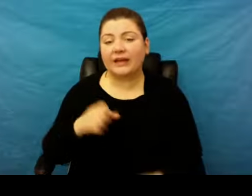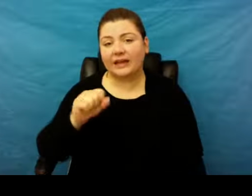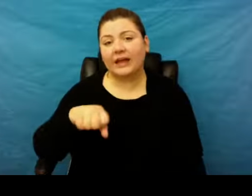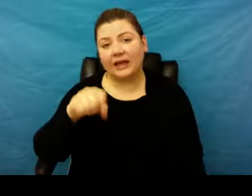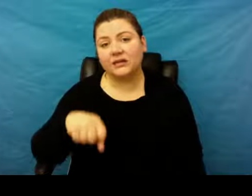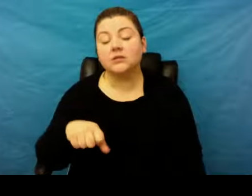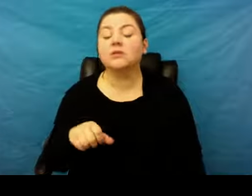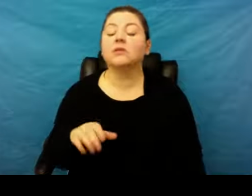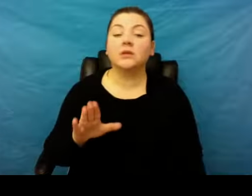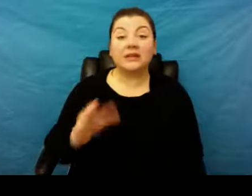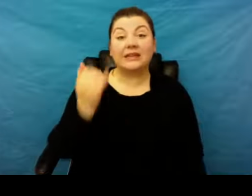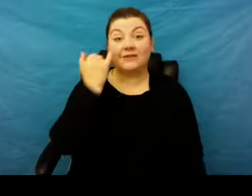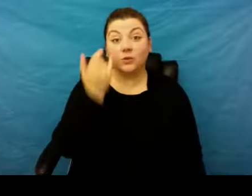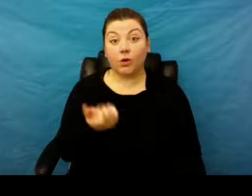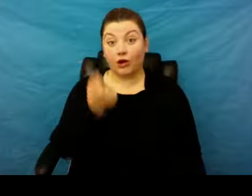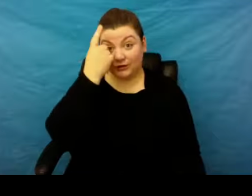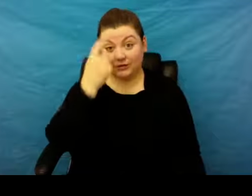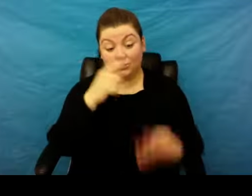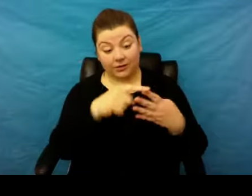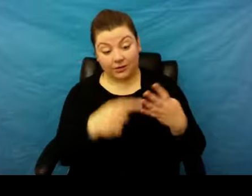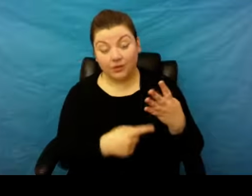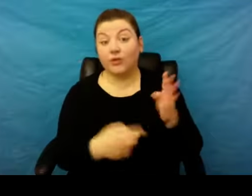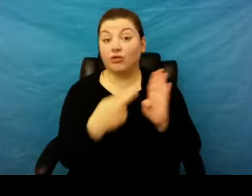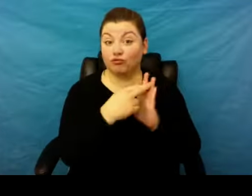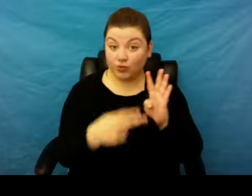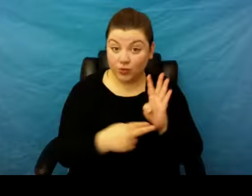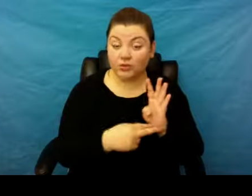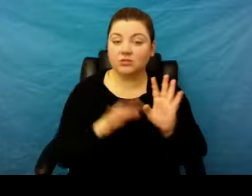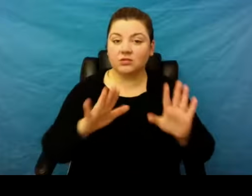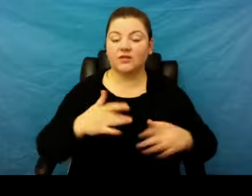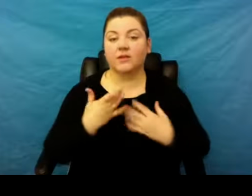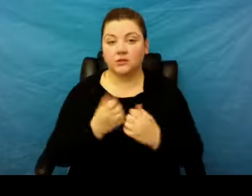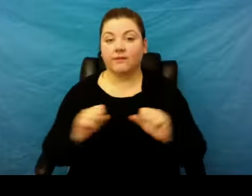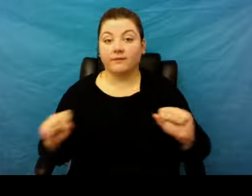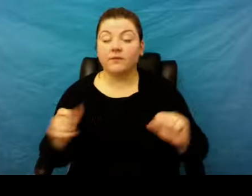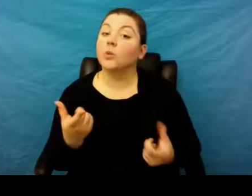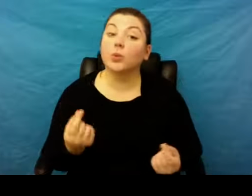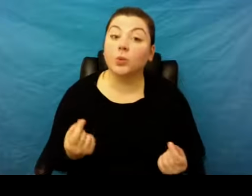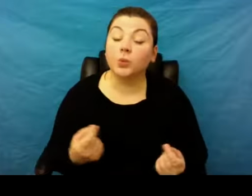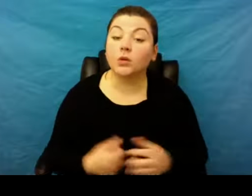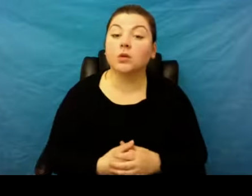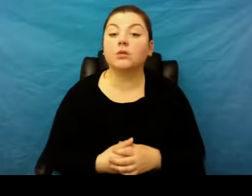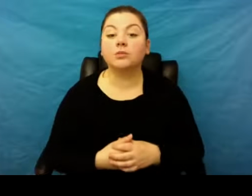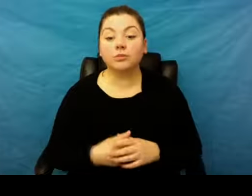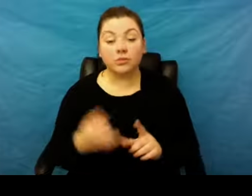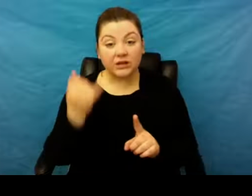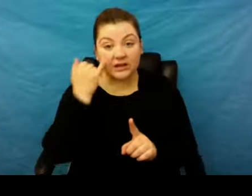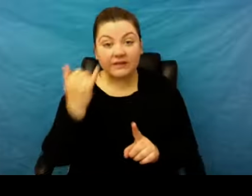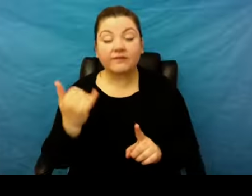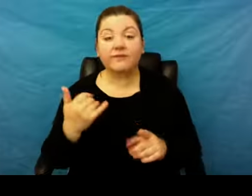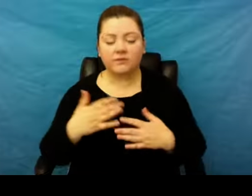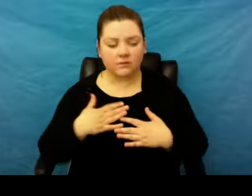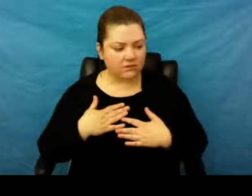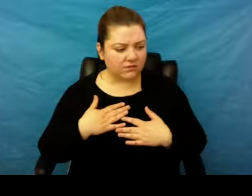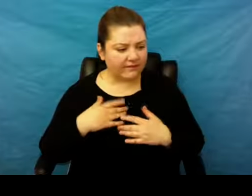also something that if you understand the rules, is incredibly empowering. So what do? If you develop a